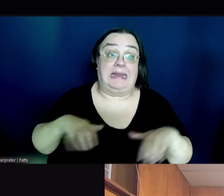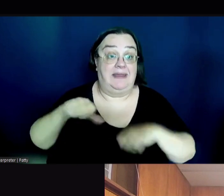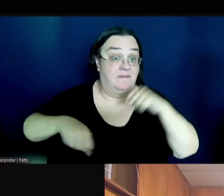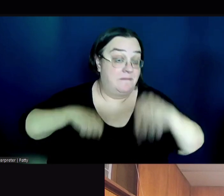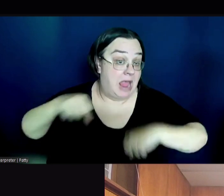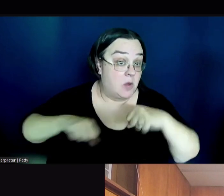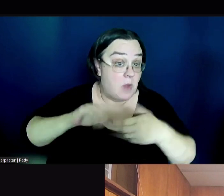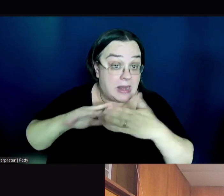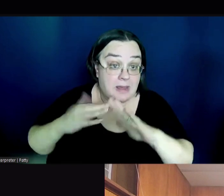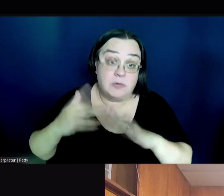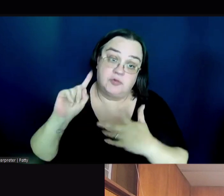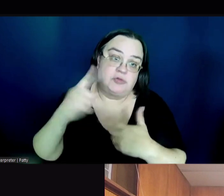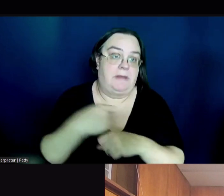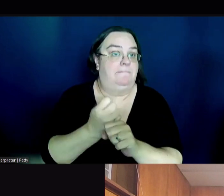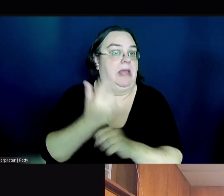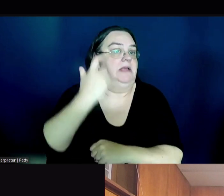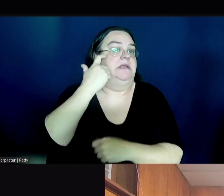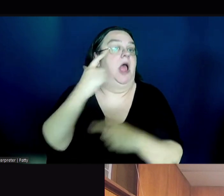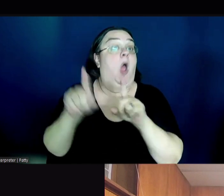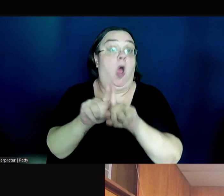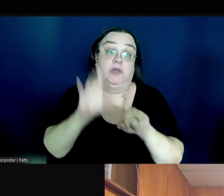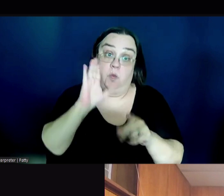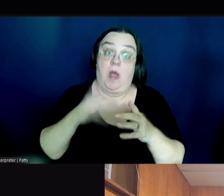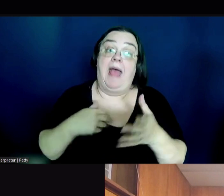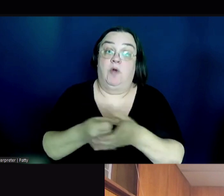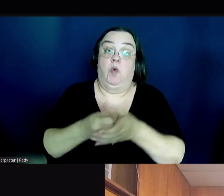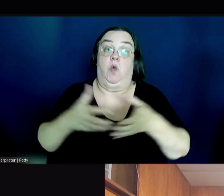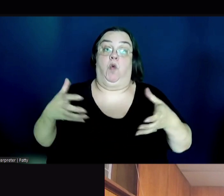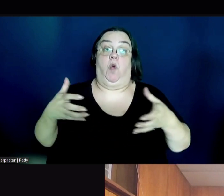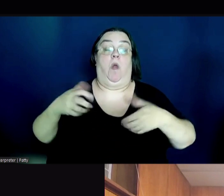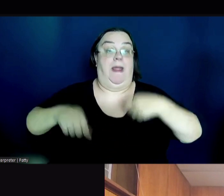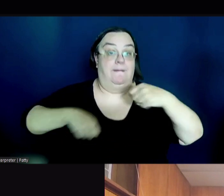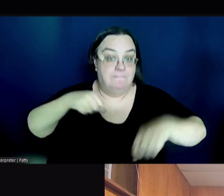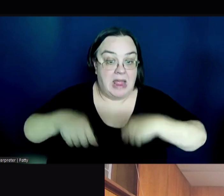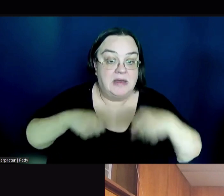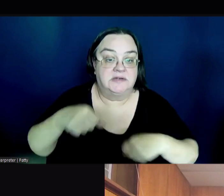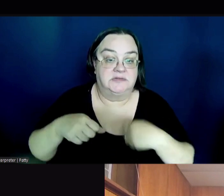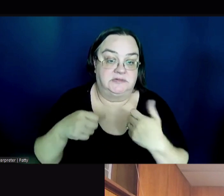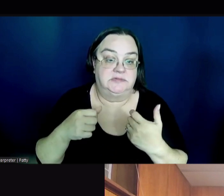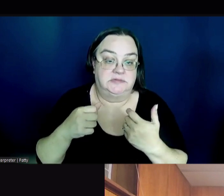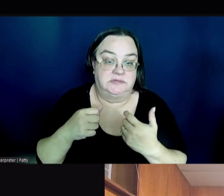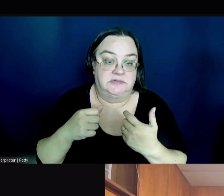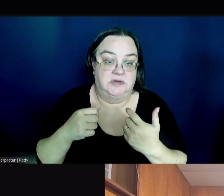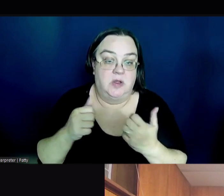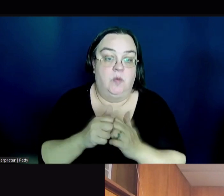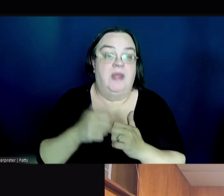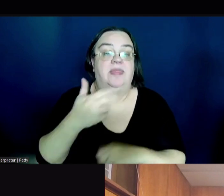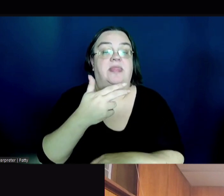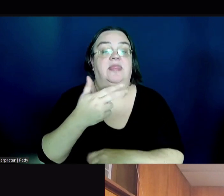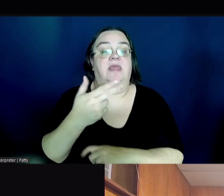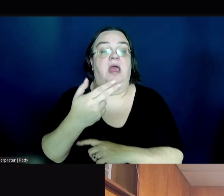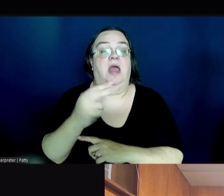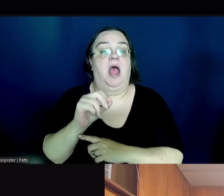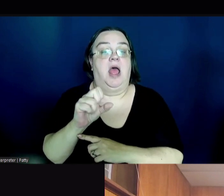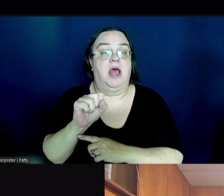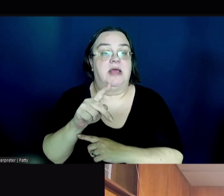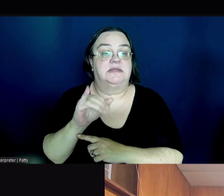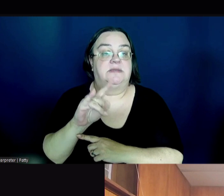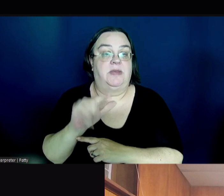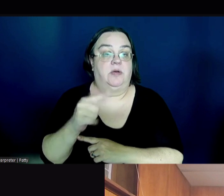sense. We also will have a growing bike riding community with Hospital Hill development on the upcoming home